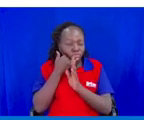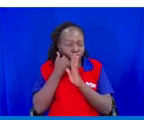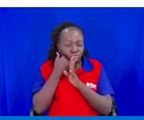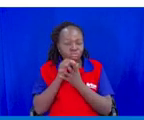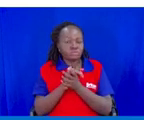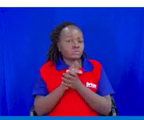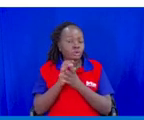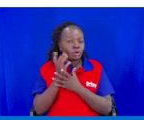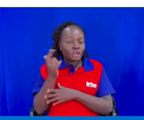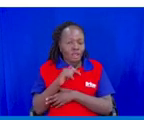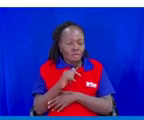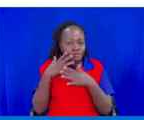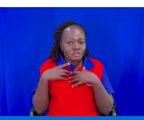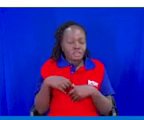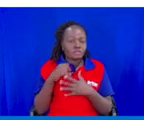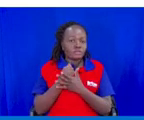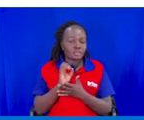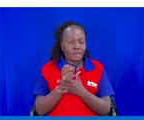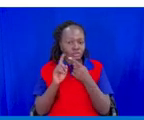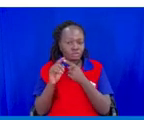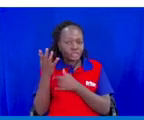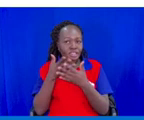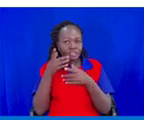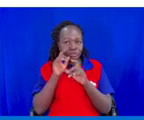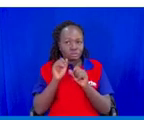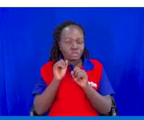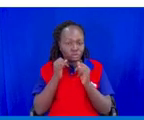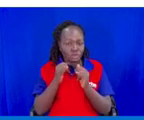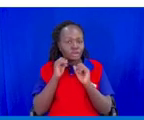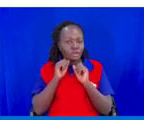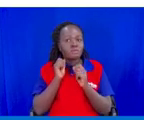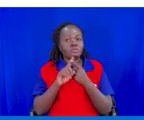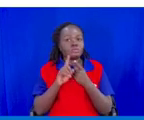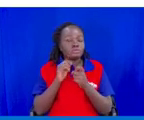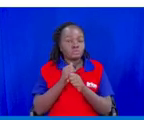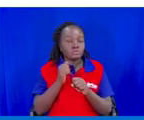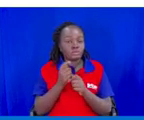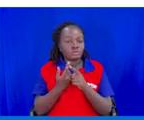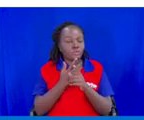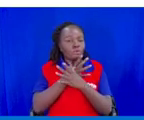or have to come physically to our offices to engage, you can now be able to do from the comfort of your phone. And I think you'll